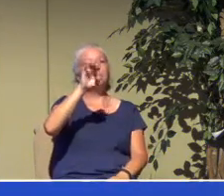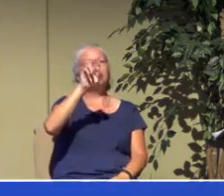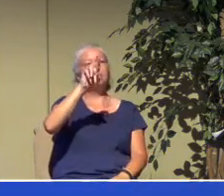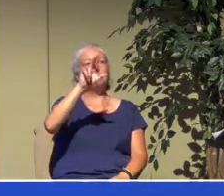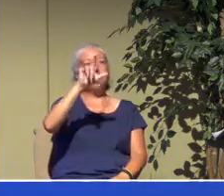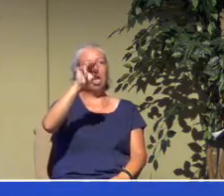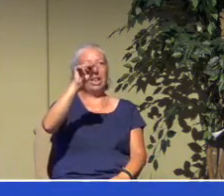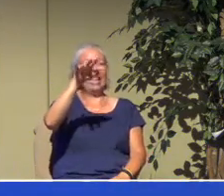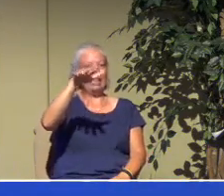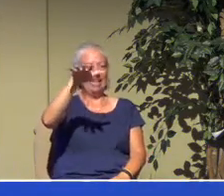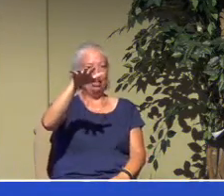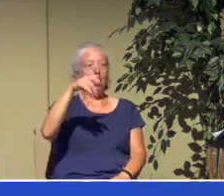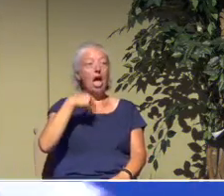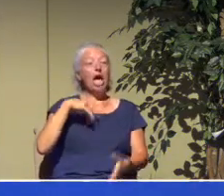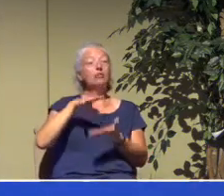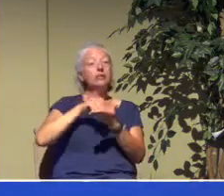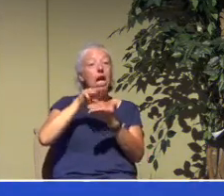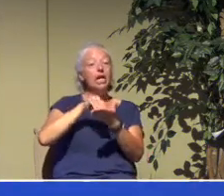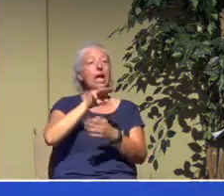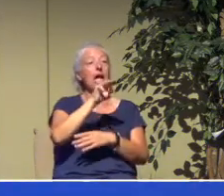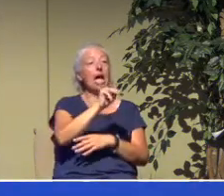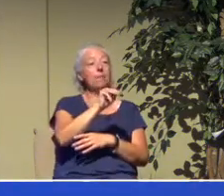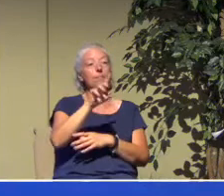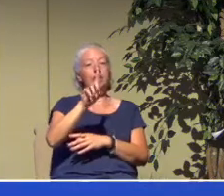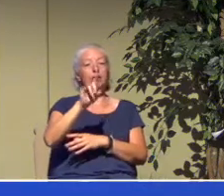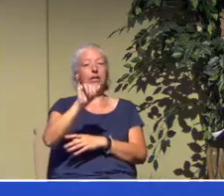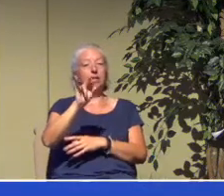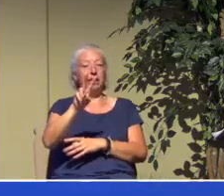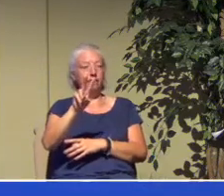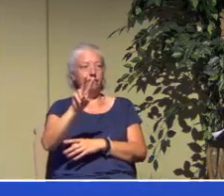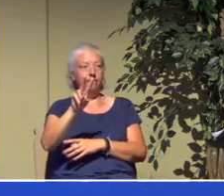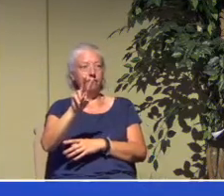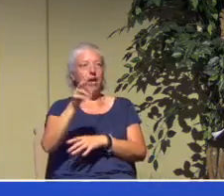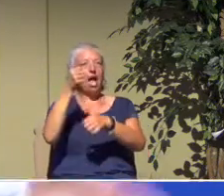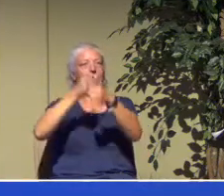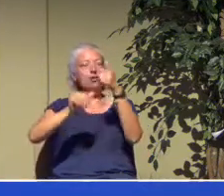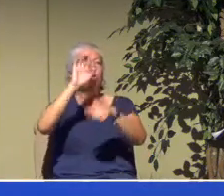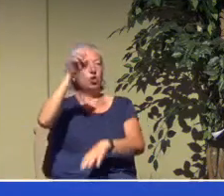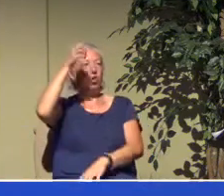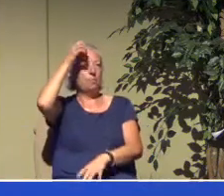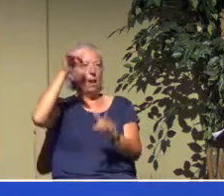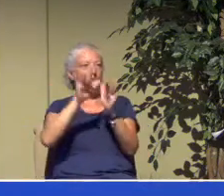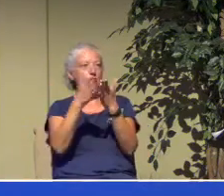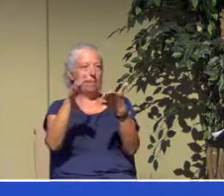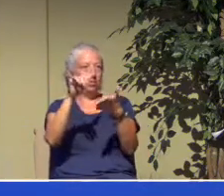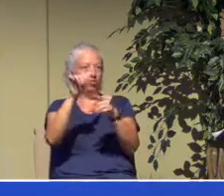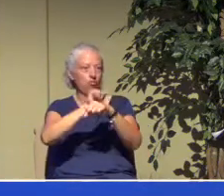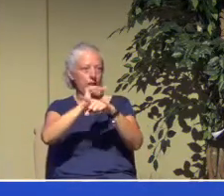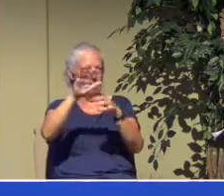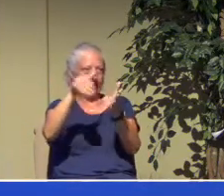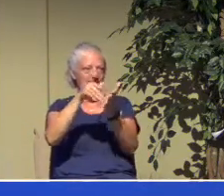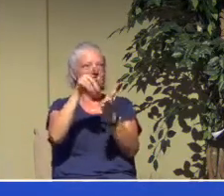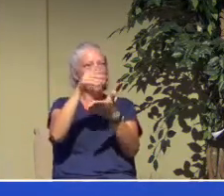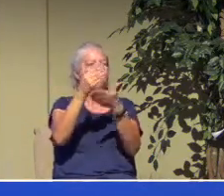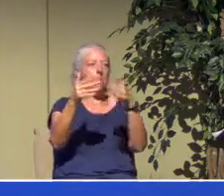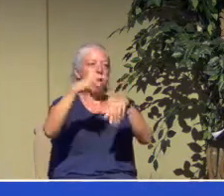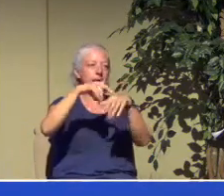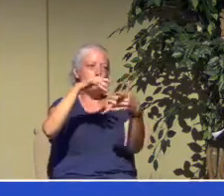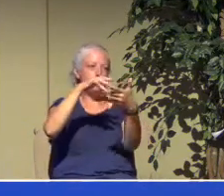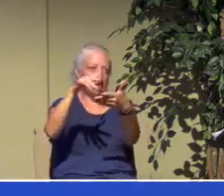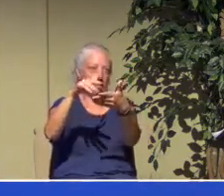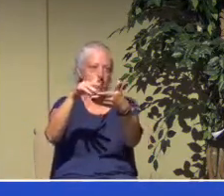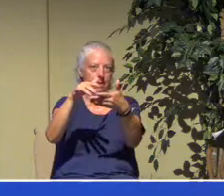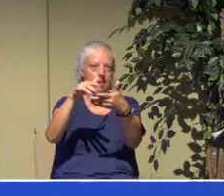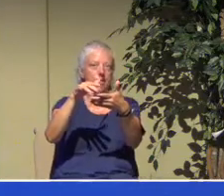studying for a divinity degree with a European Bible Training Center, which is a part-time study. So I study